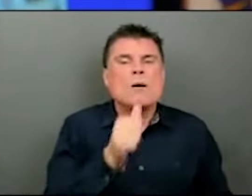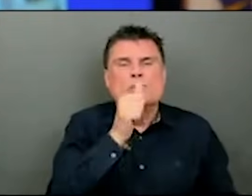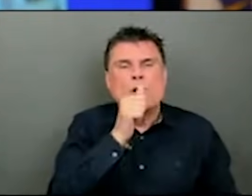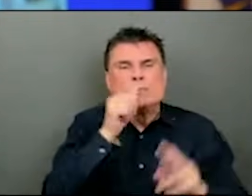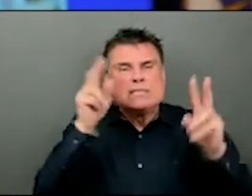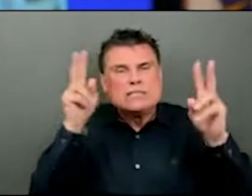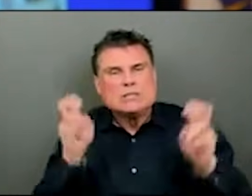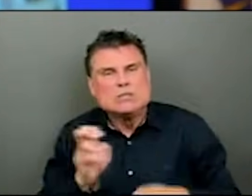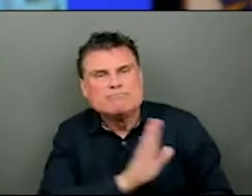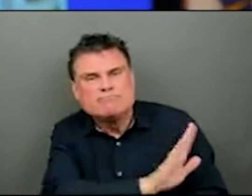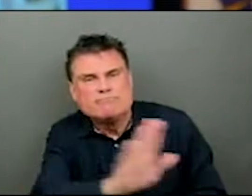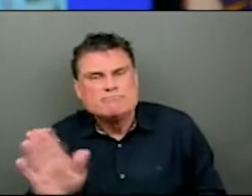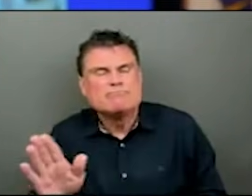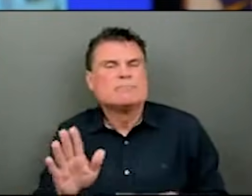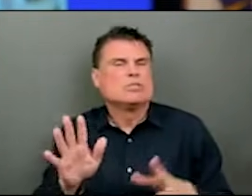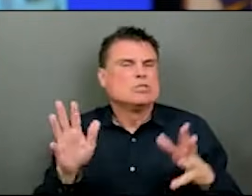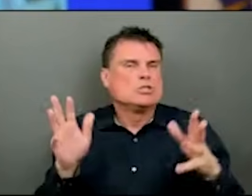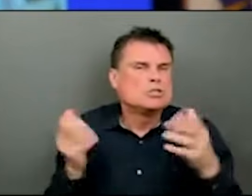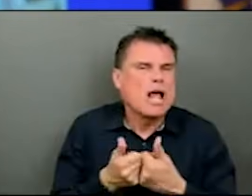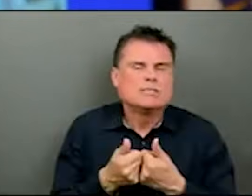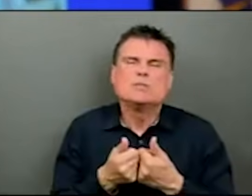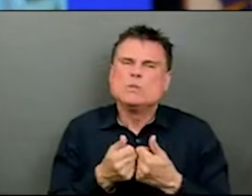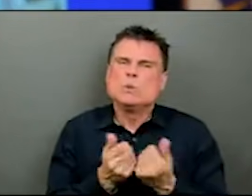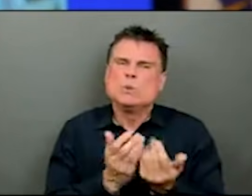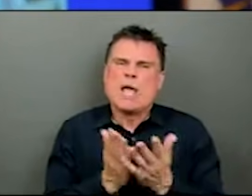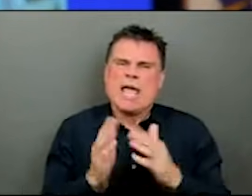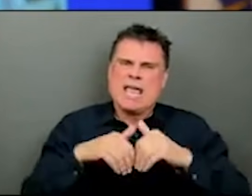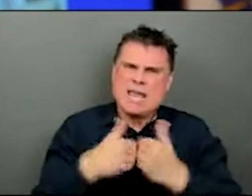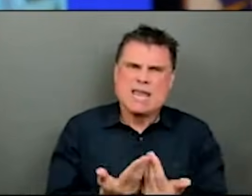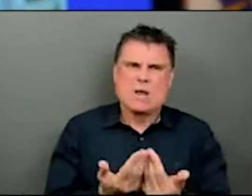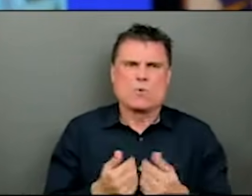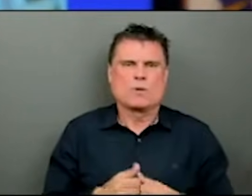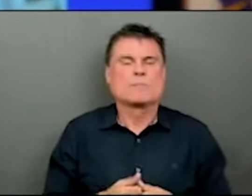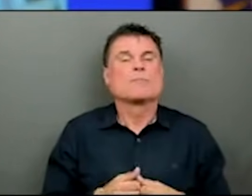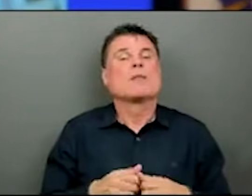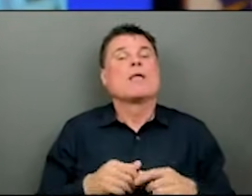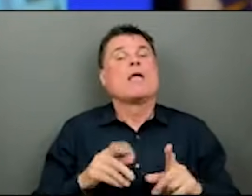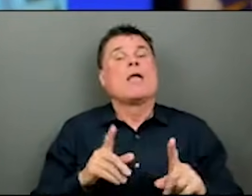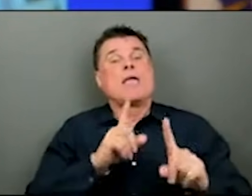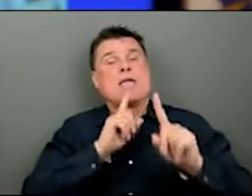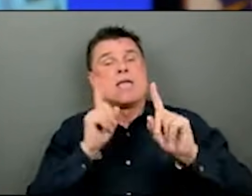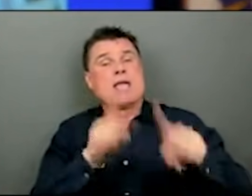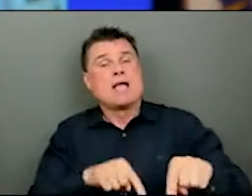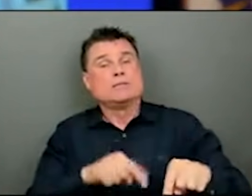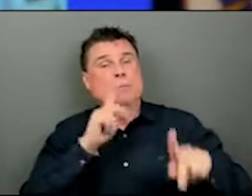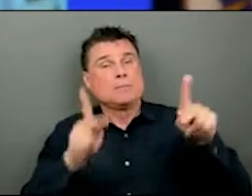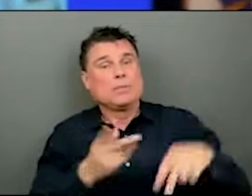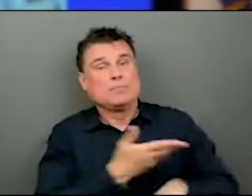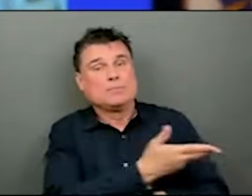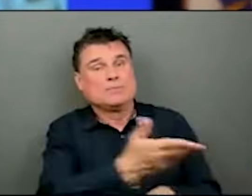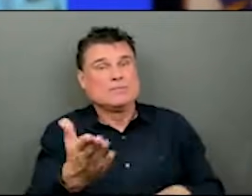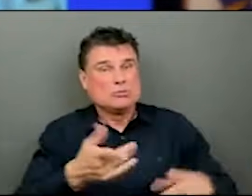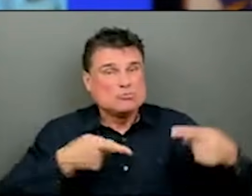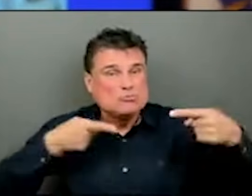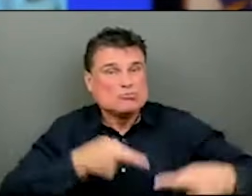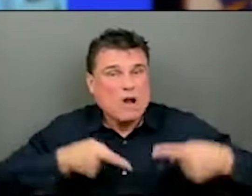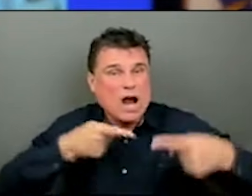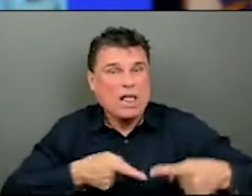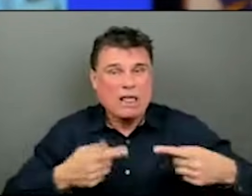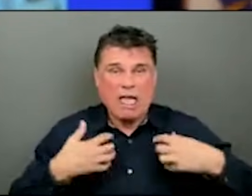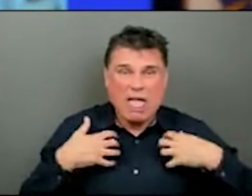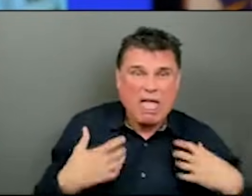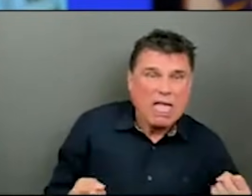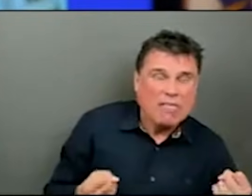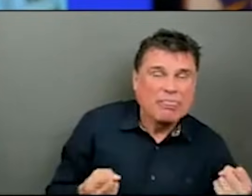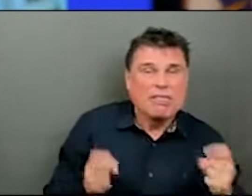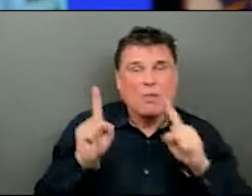know that's cold comfort to individuals who are struggling with health issues, businesses who are worried about how they're going to keep